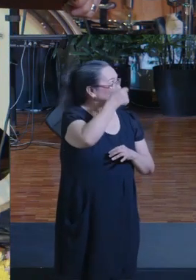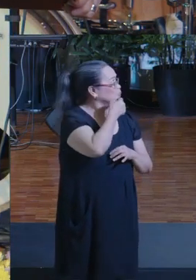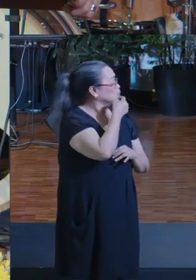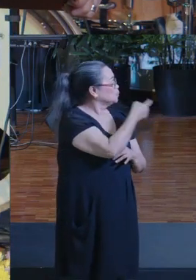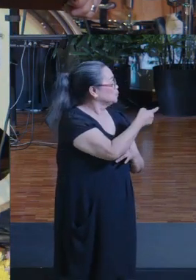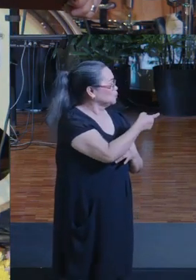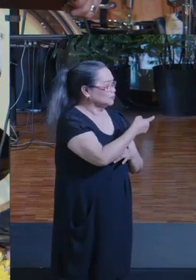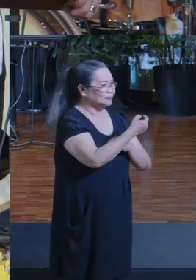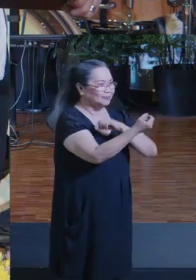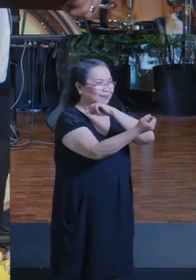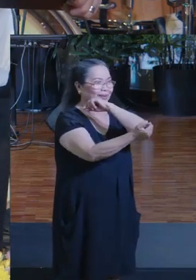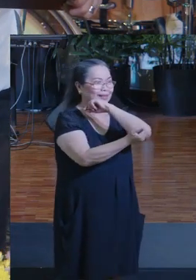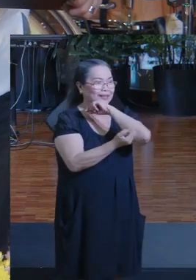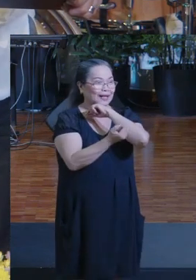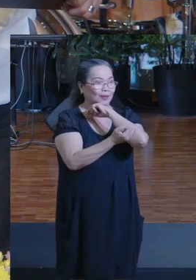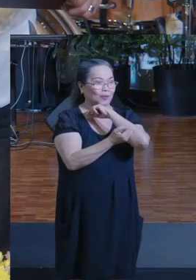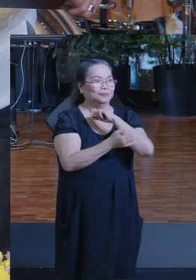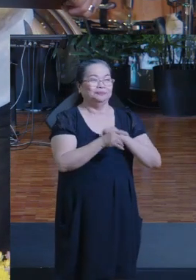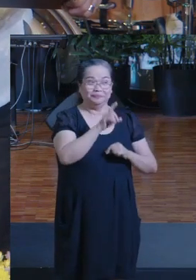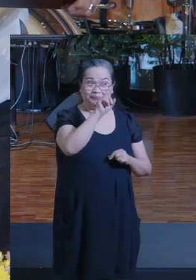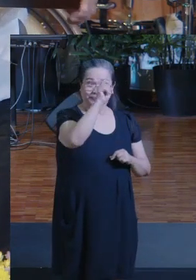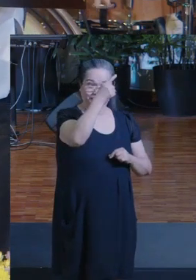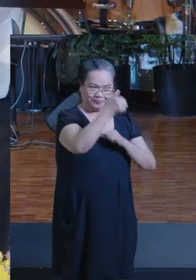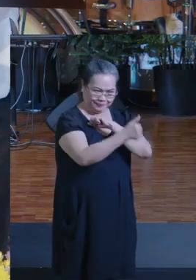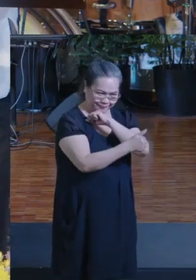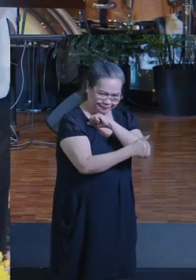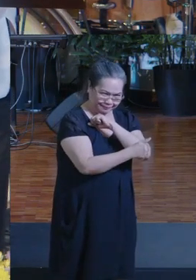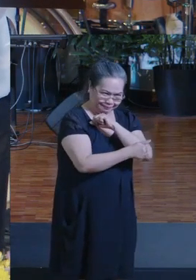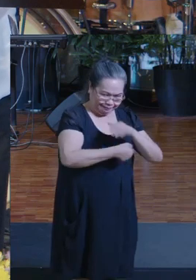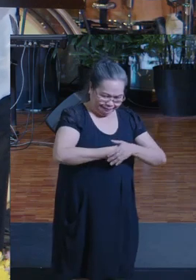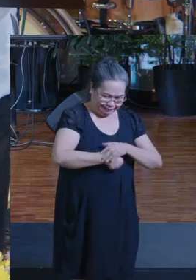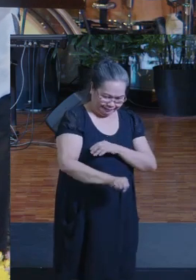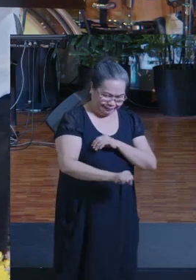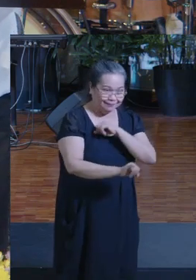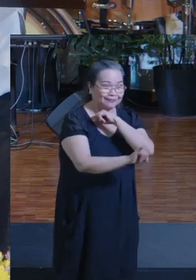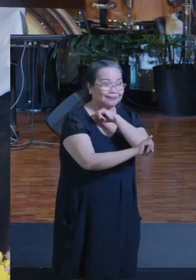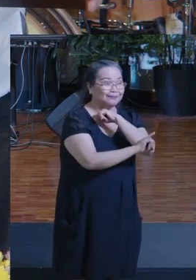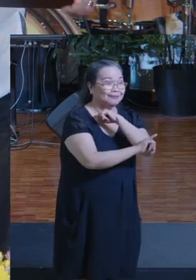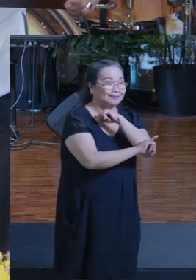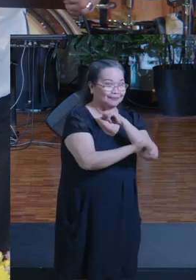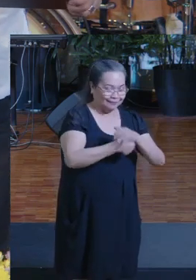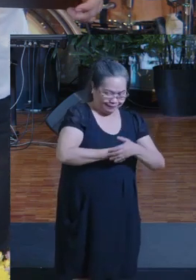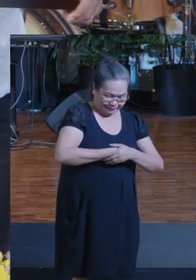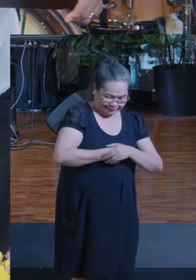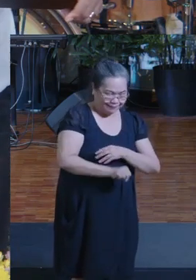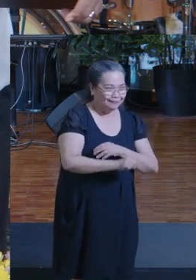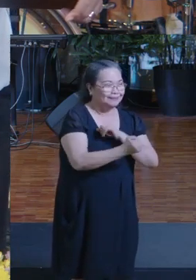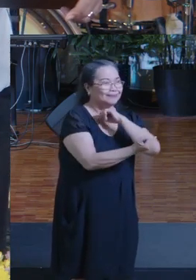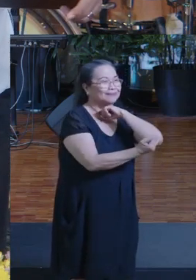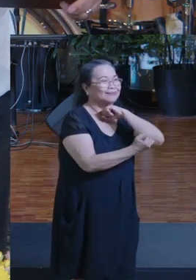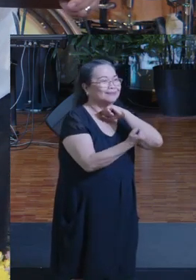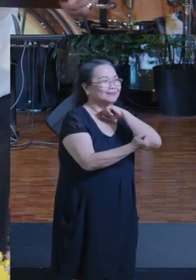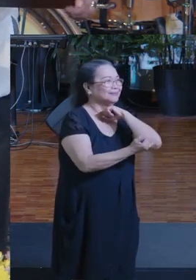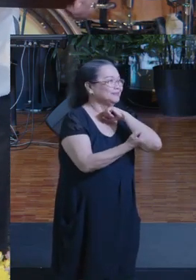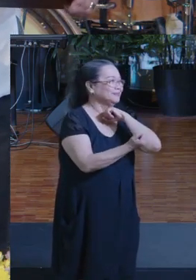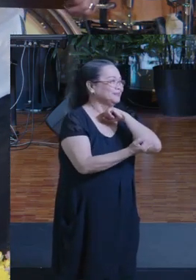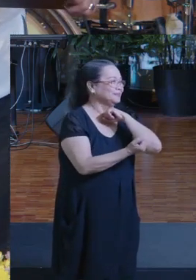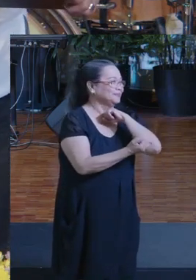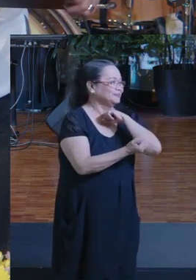Si Jacob na. And behold, the Lord stood above it and said, I am the Lord, the God of Abraham, your father, and the God of